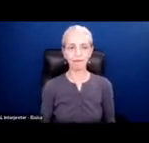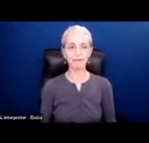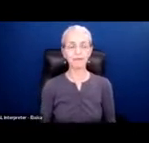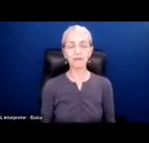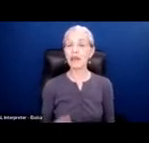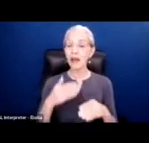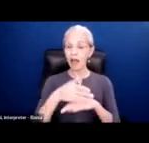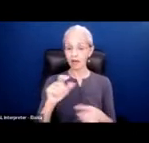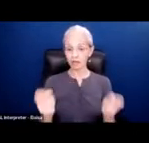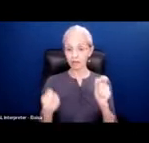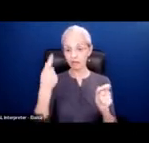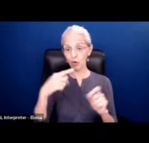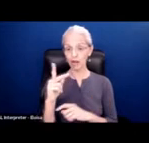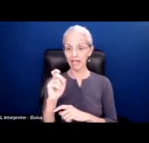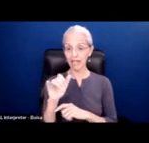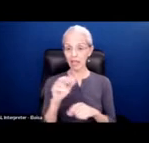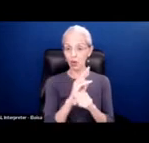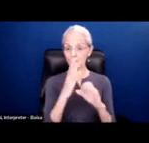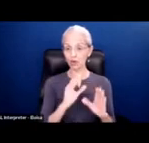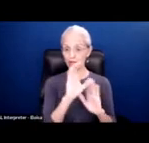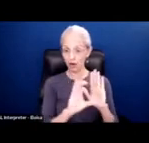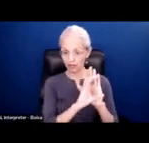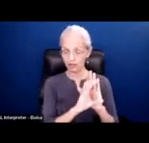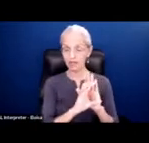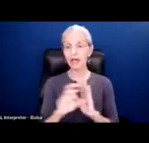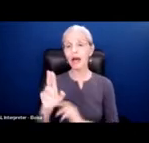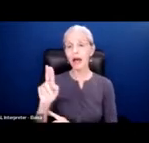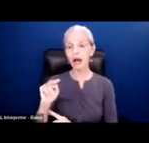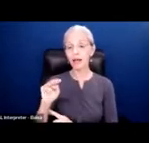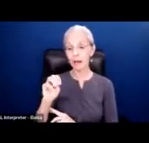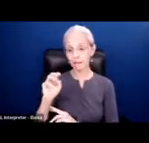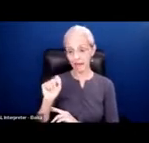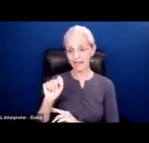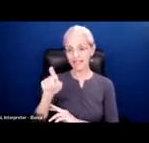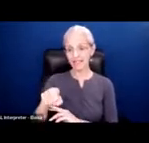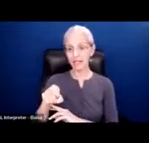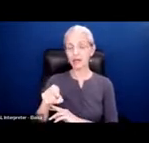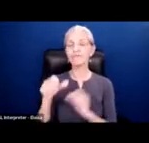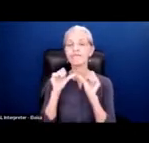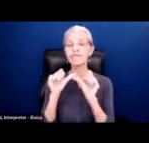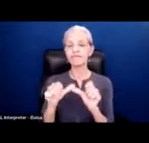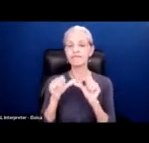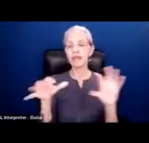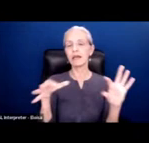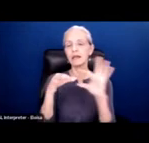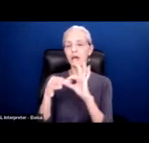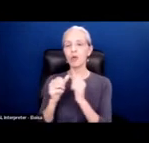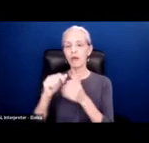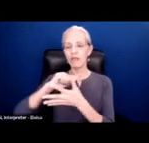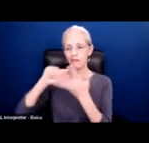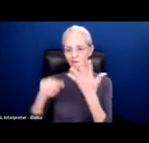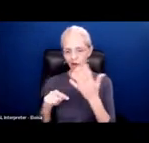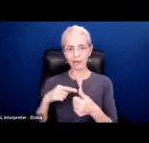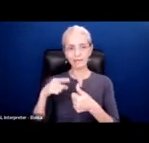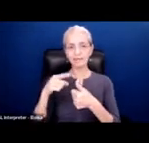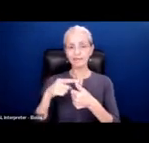After adjusting for key user characteristics, unmet need was consistently associated with the following: